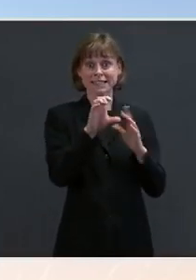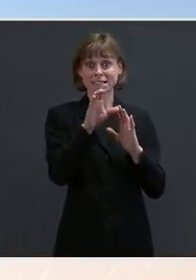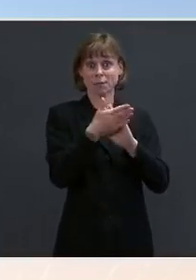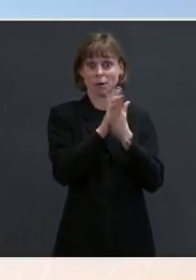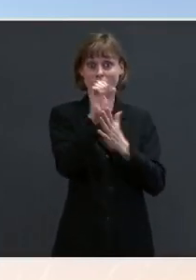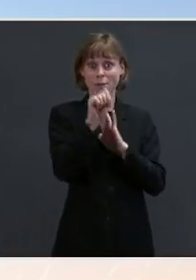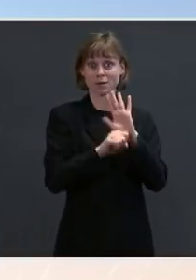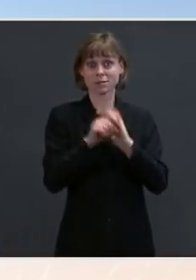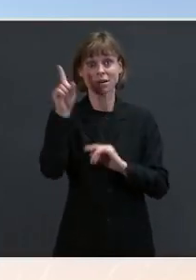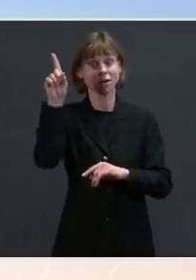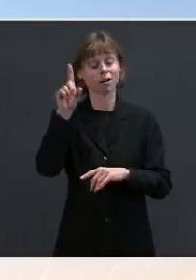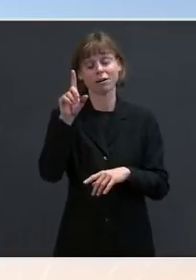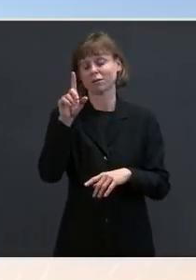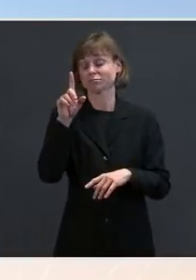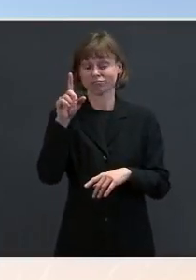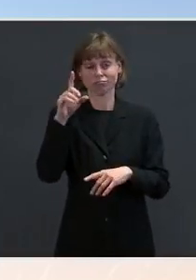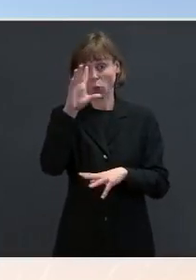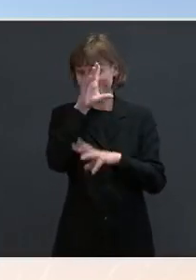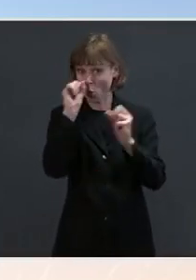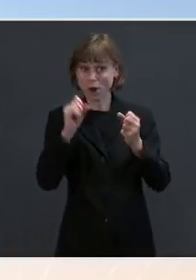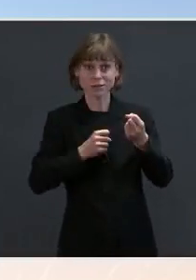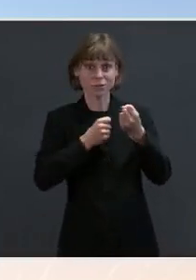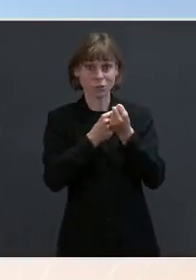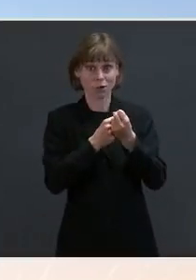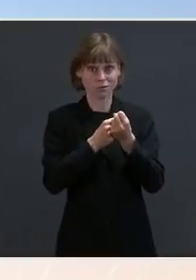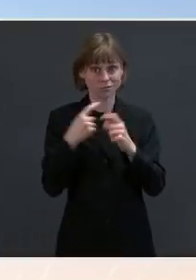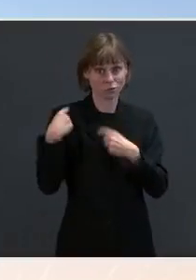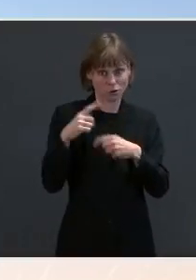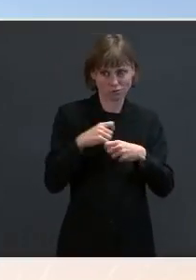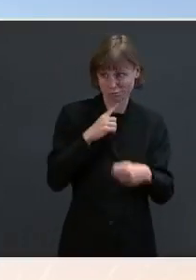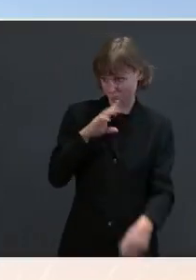supports and has long supported. Hello.